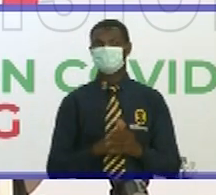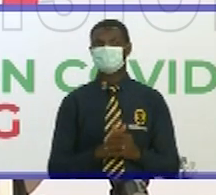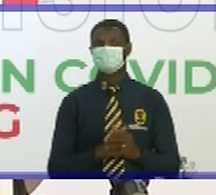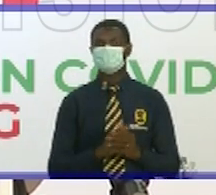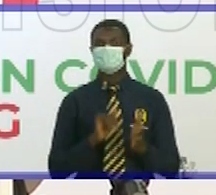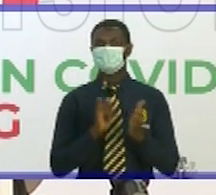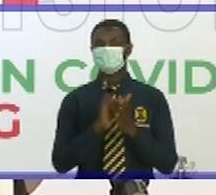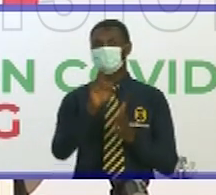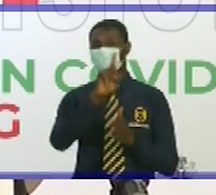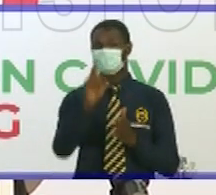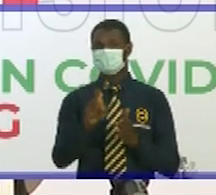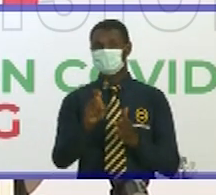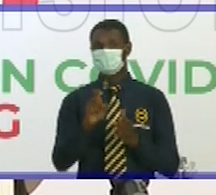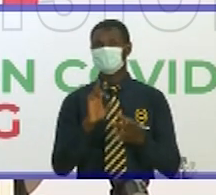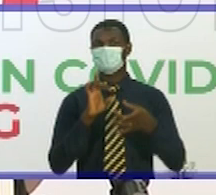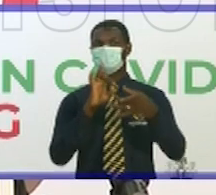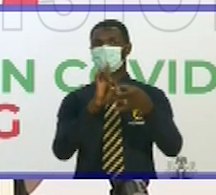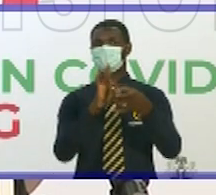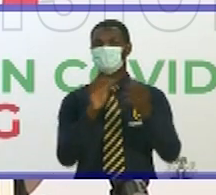eto je mo wi pe